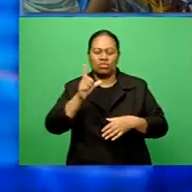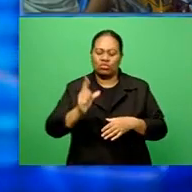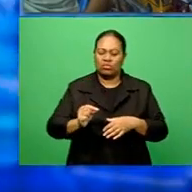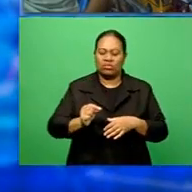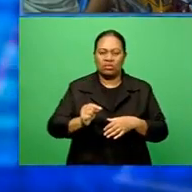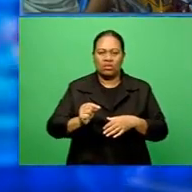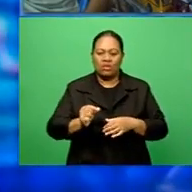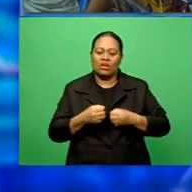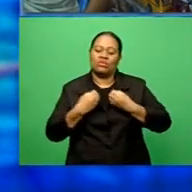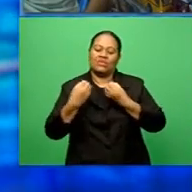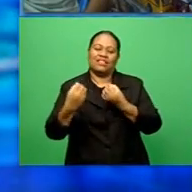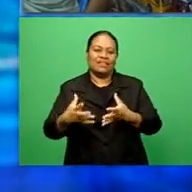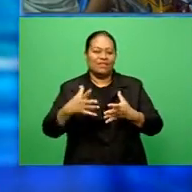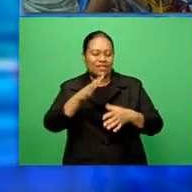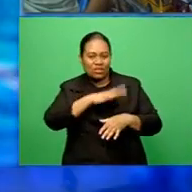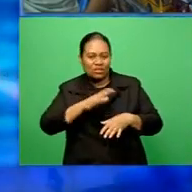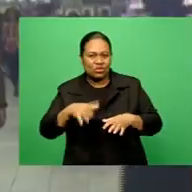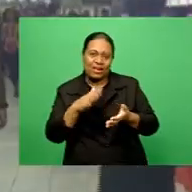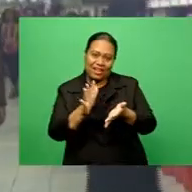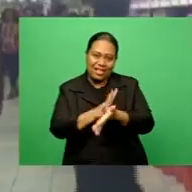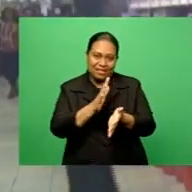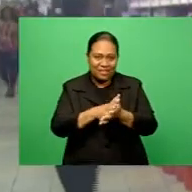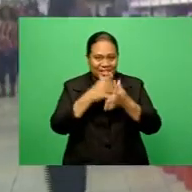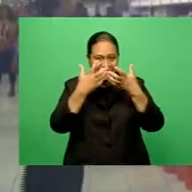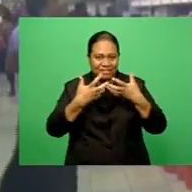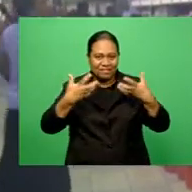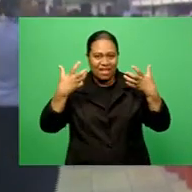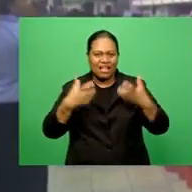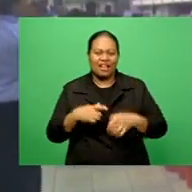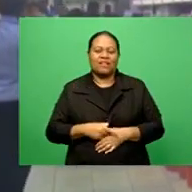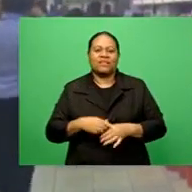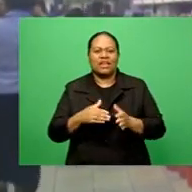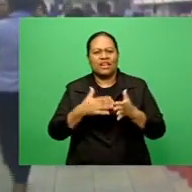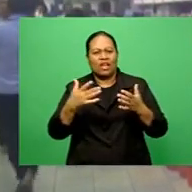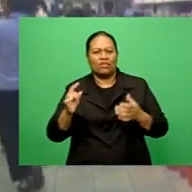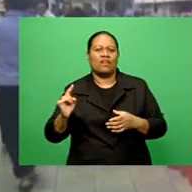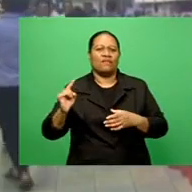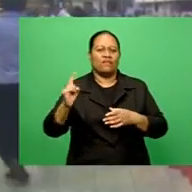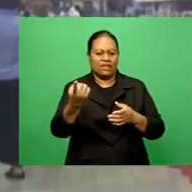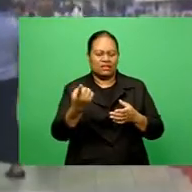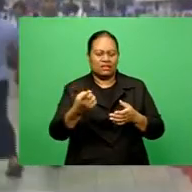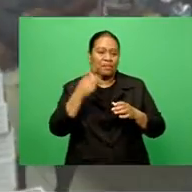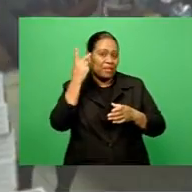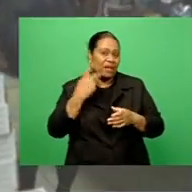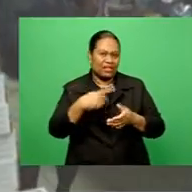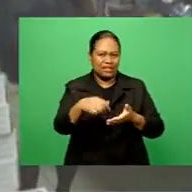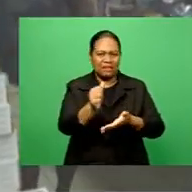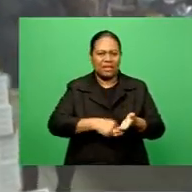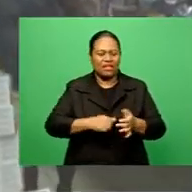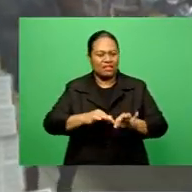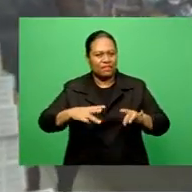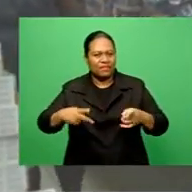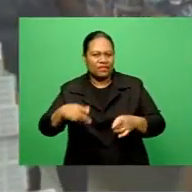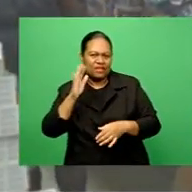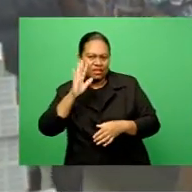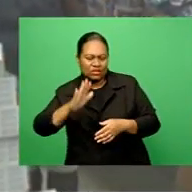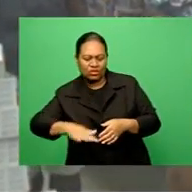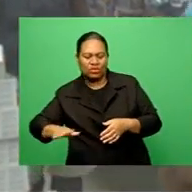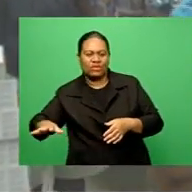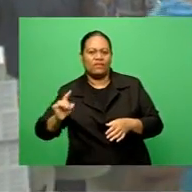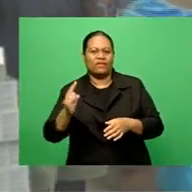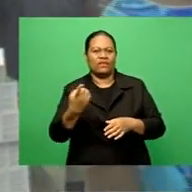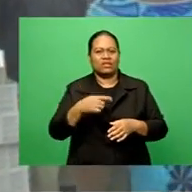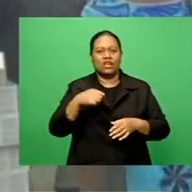a smile on their faces. We caught up with some parents purchasing toys for their young ones in Suva today. They said 2020